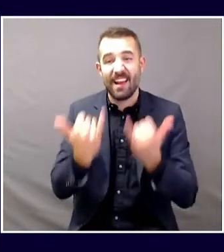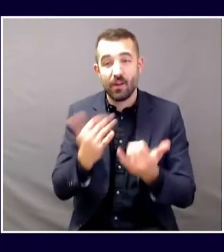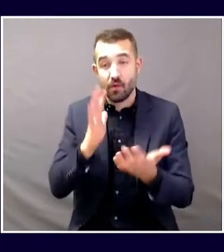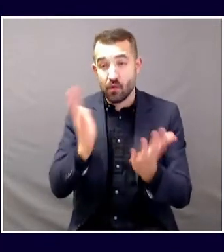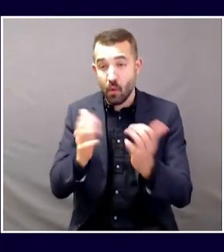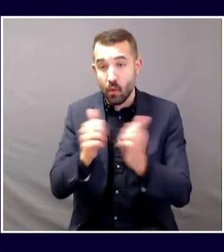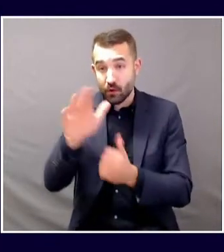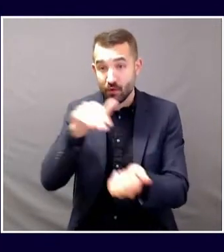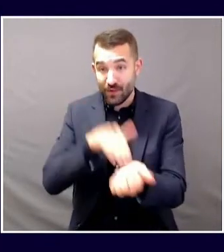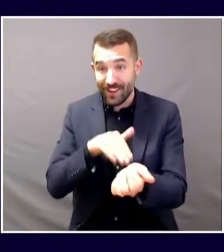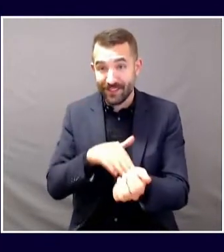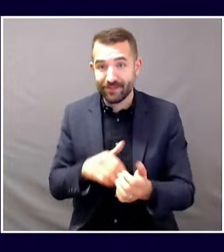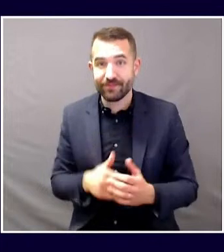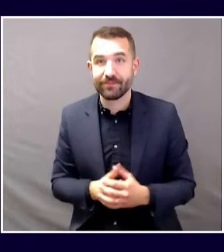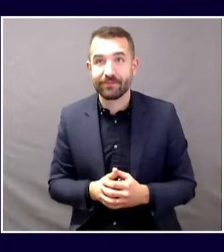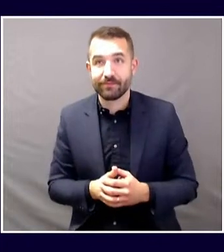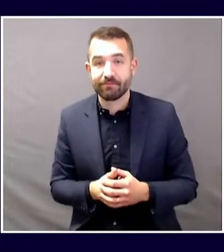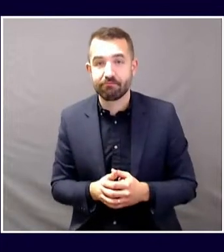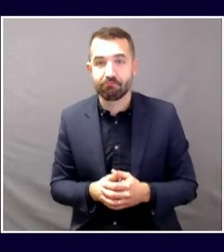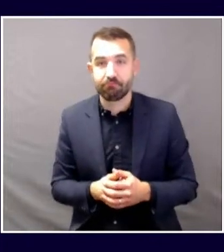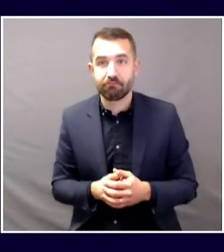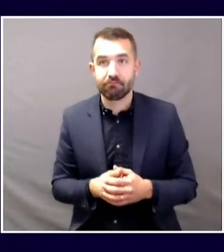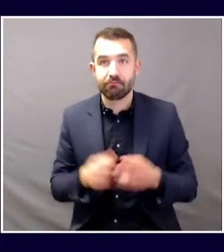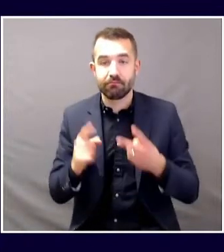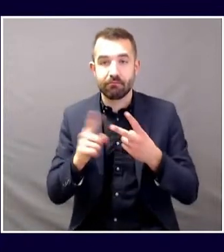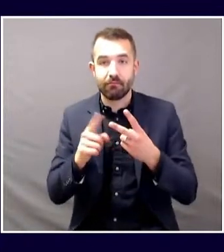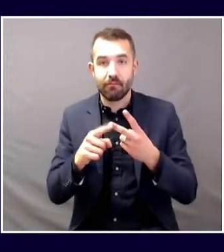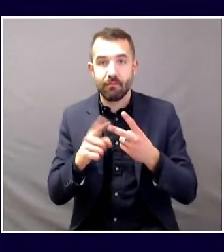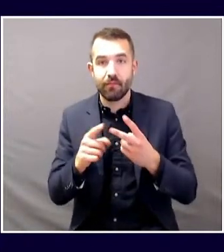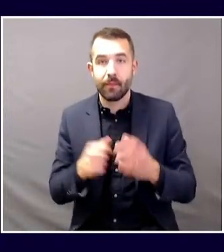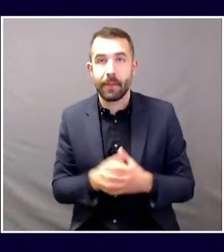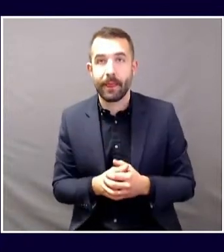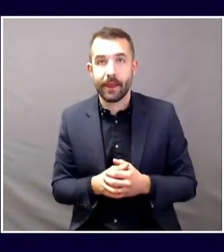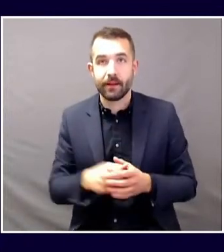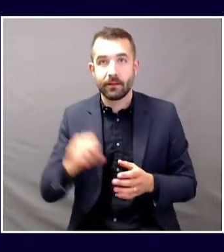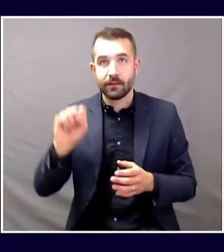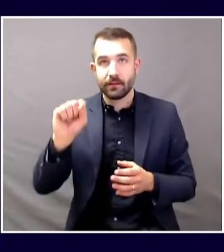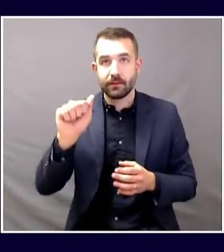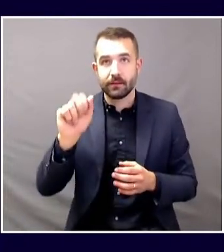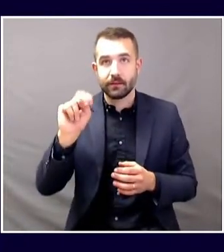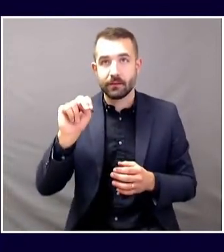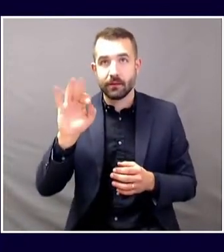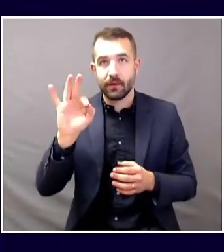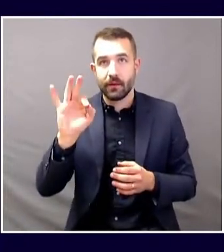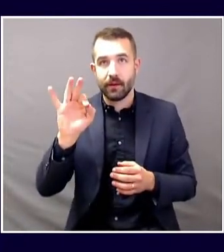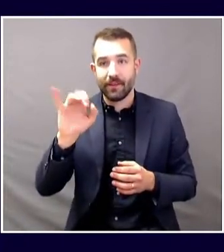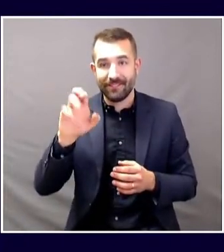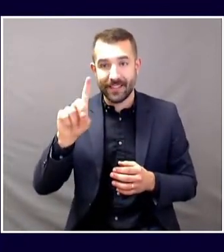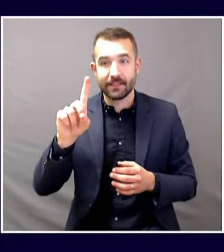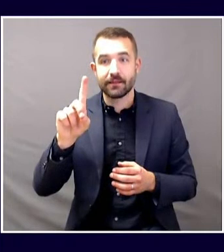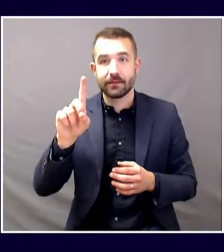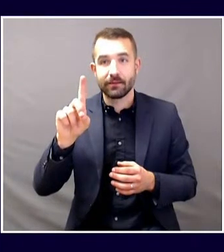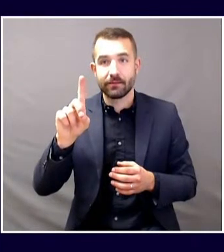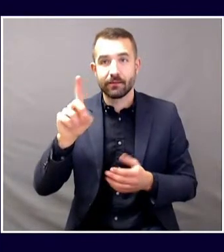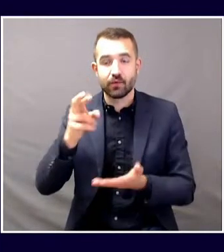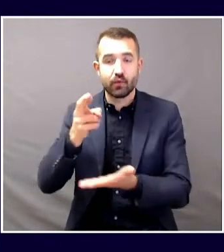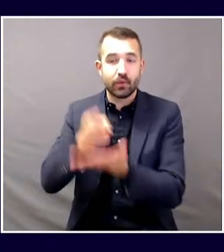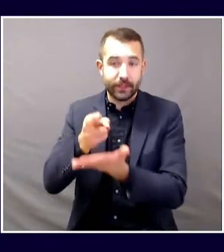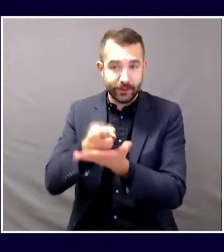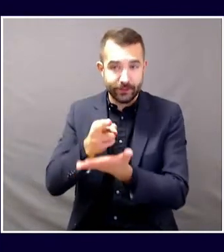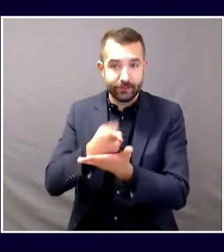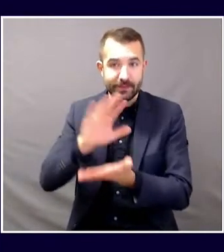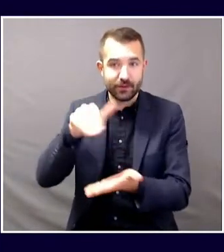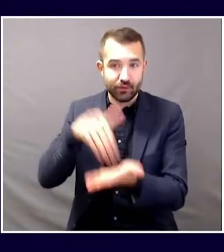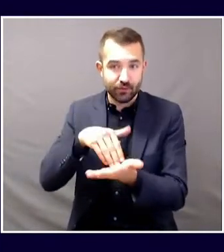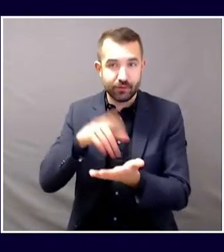And one more question. It is about Sandfield Rehab and Living Center in Heartland. We are hearing from numerous